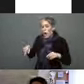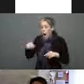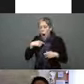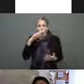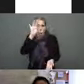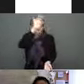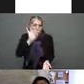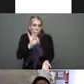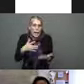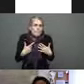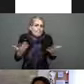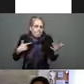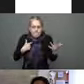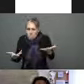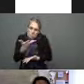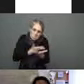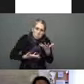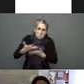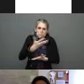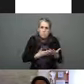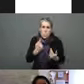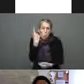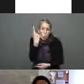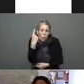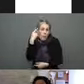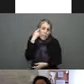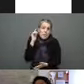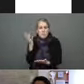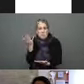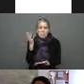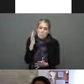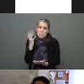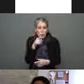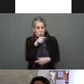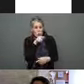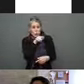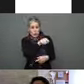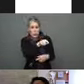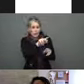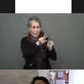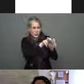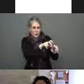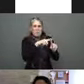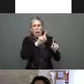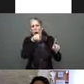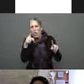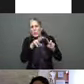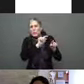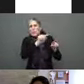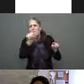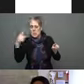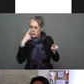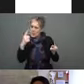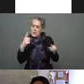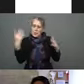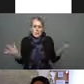possibility is that, um, your work and among them, there have been many studies, um, showing that there's many things that can modulate